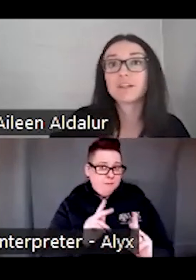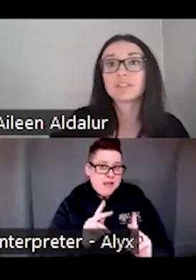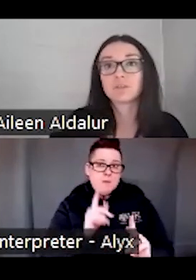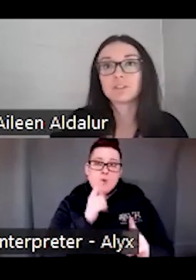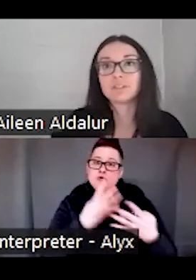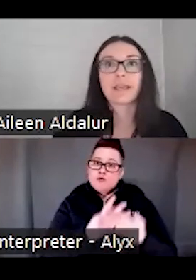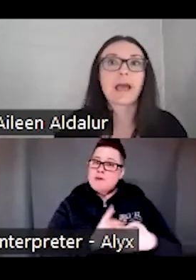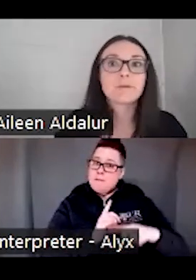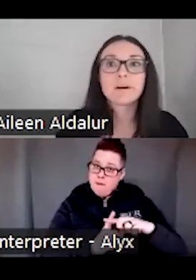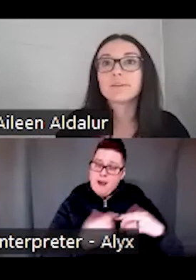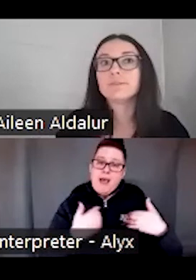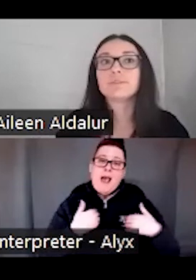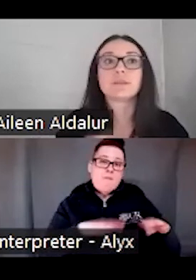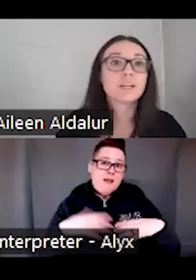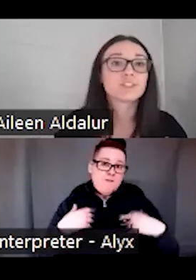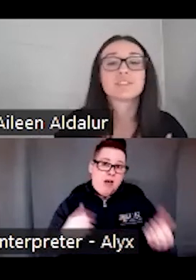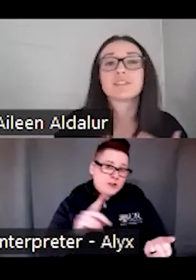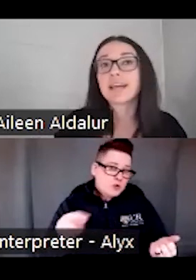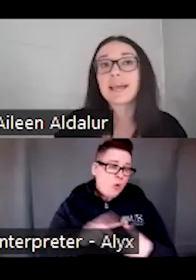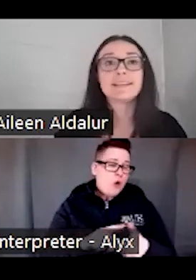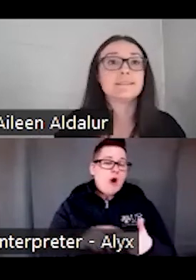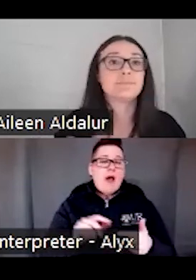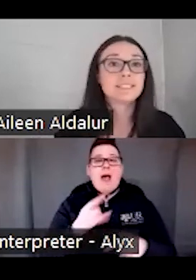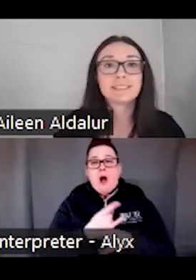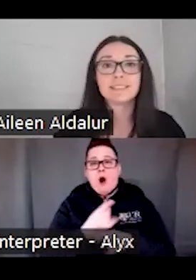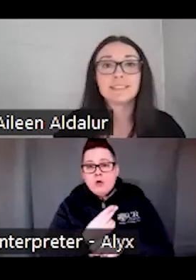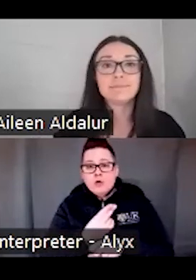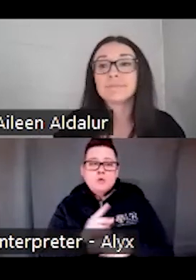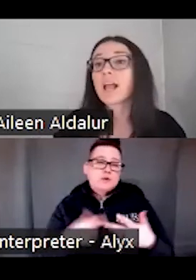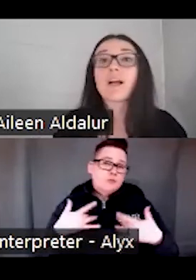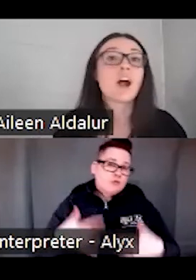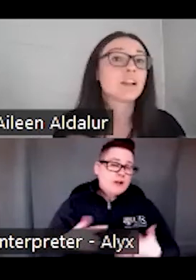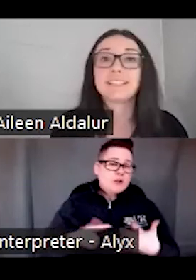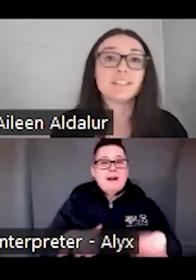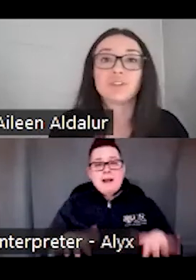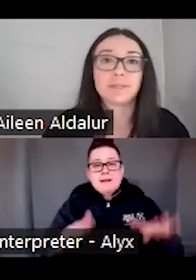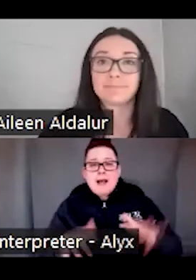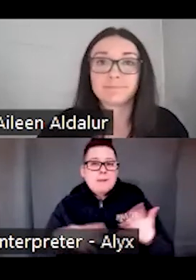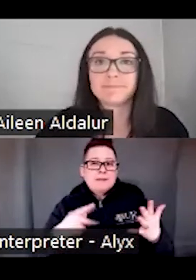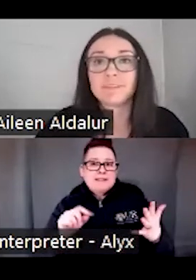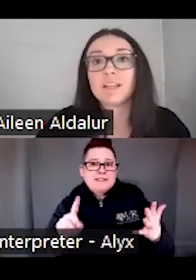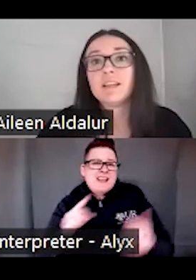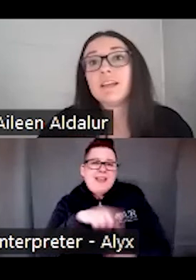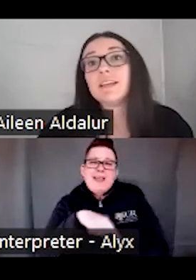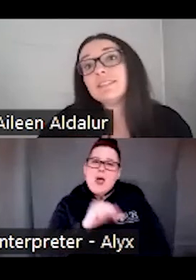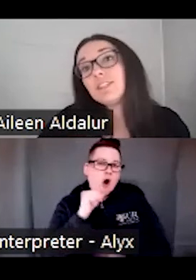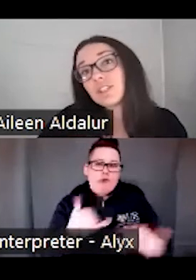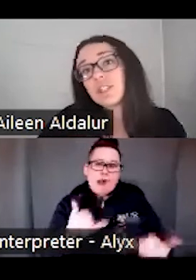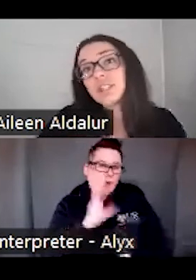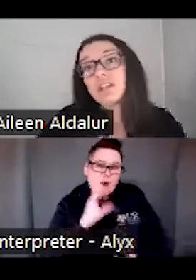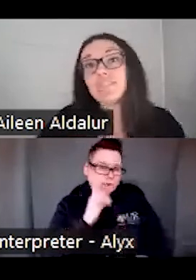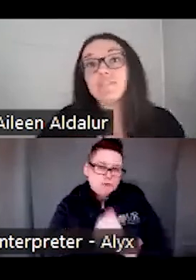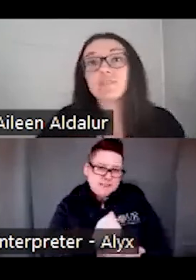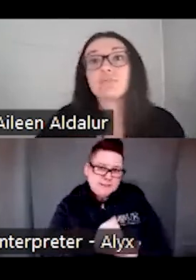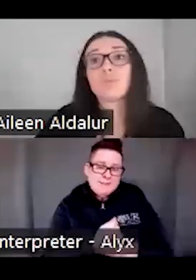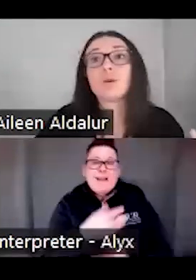for behavioral health disorders like alcohol use, depression, anxiety, and PTSD are not seeking treatment. In